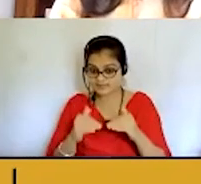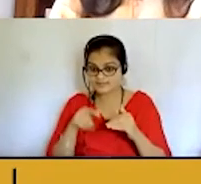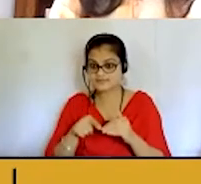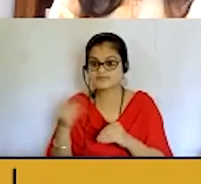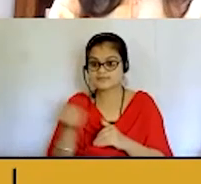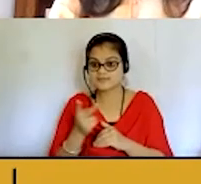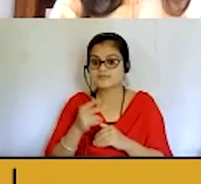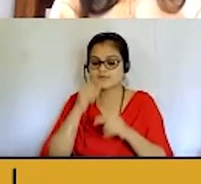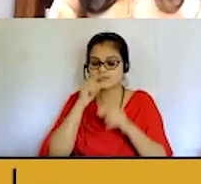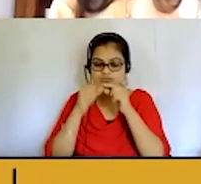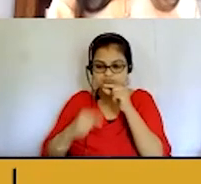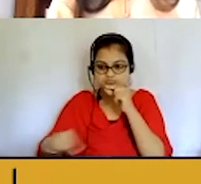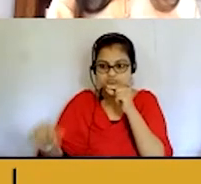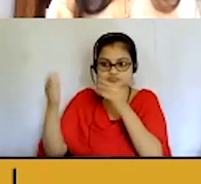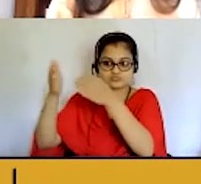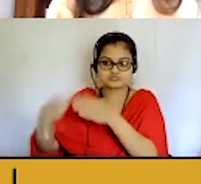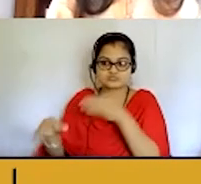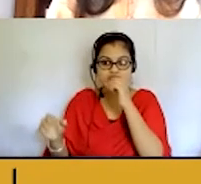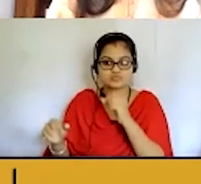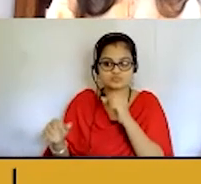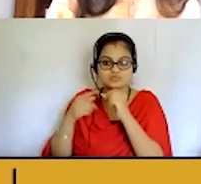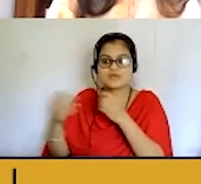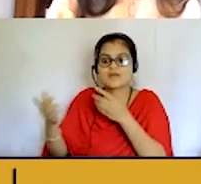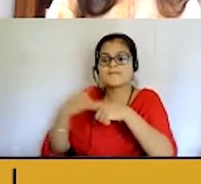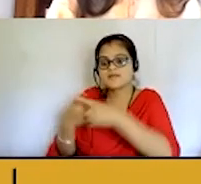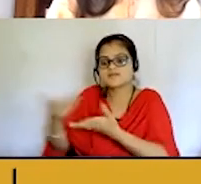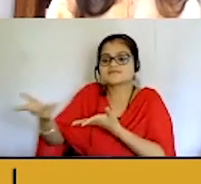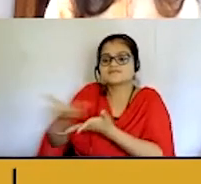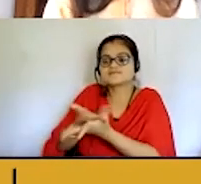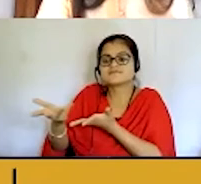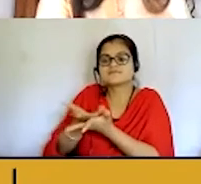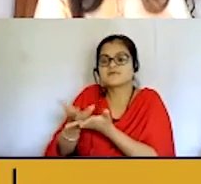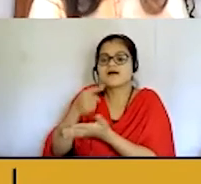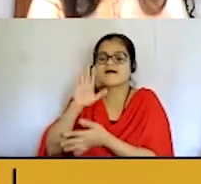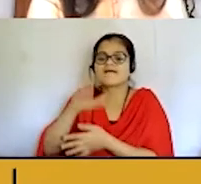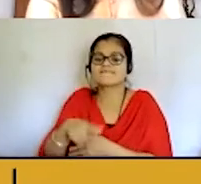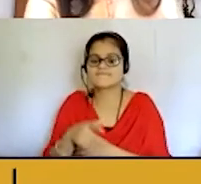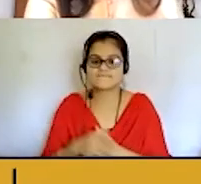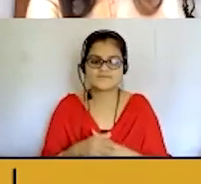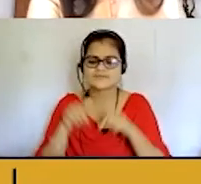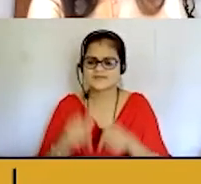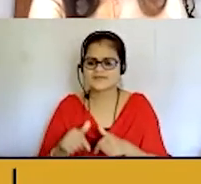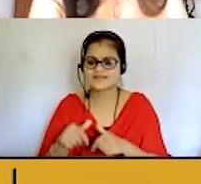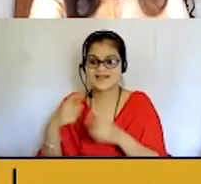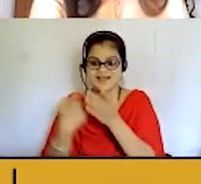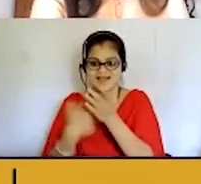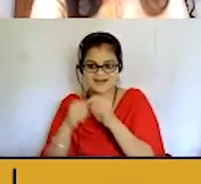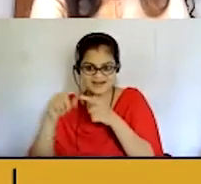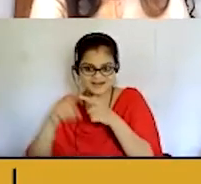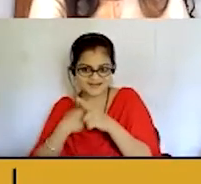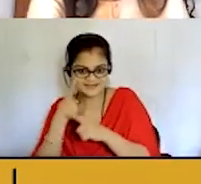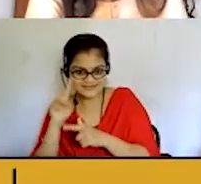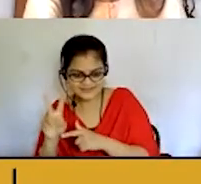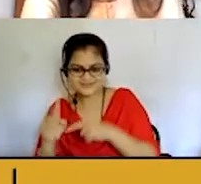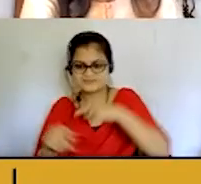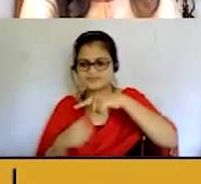smoking pipes or engaged in conversation. So let's see what Rajiv and Deepak have made of this